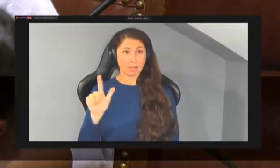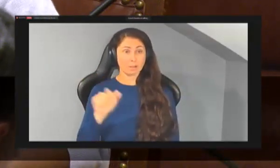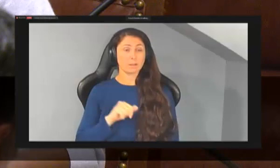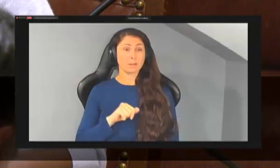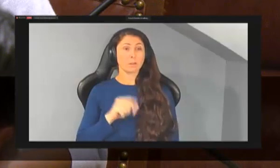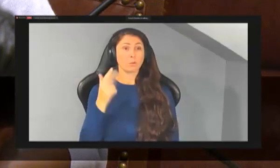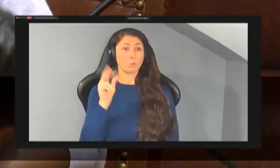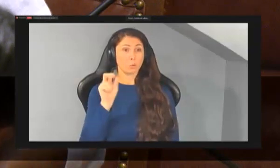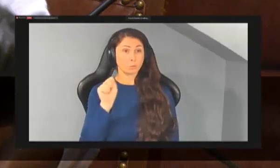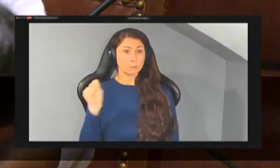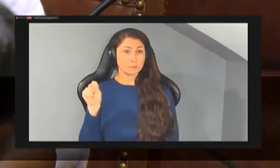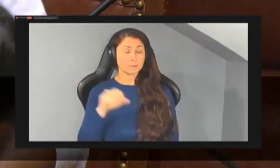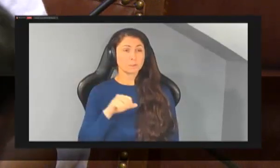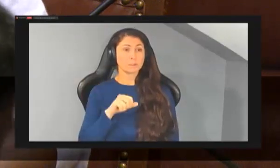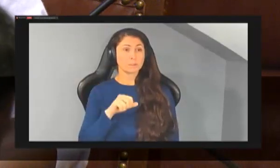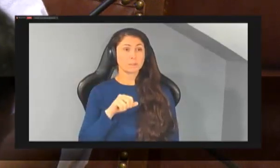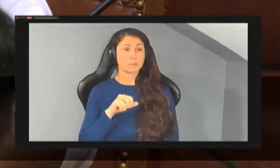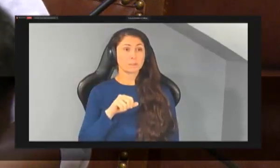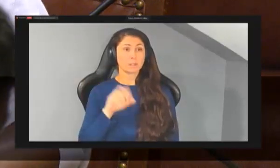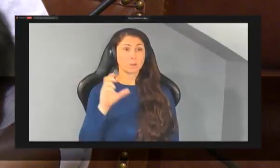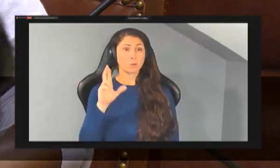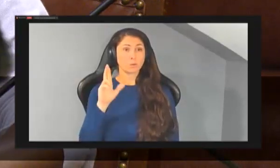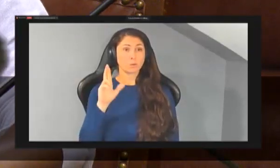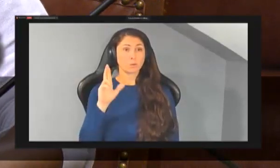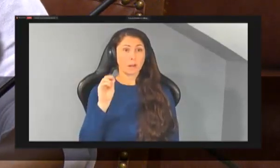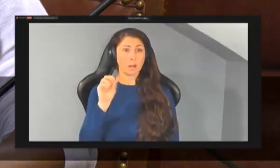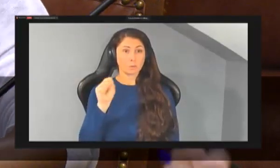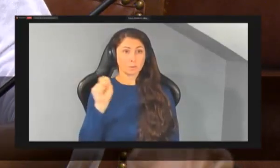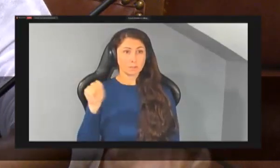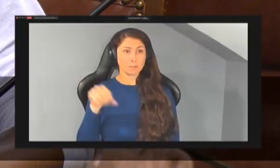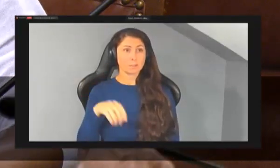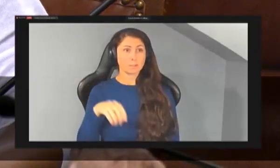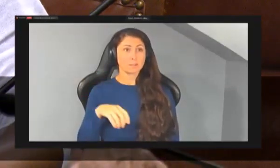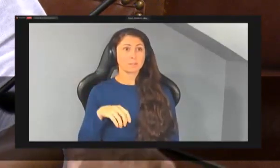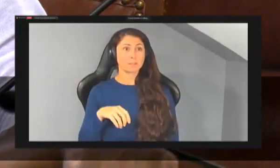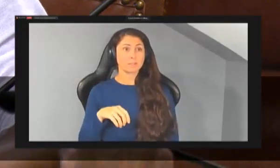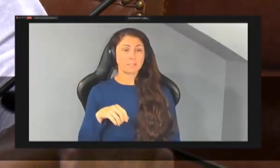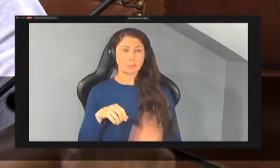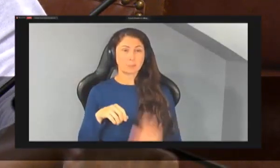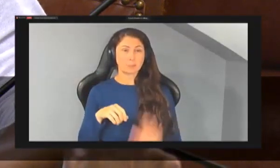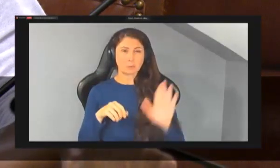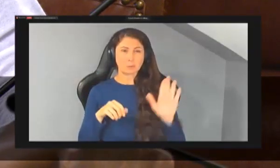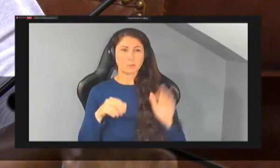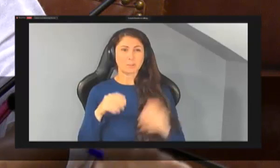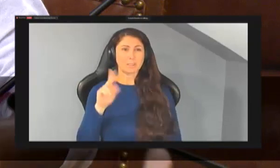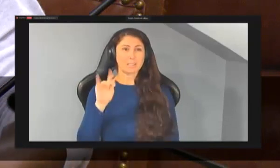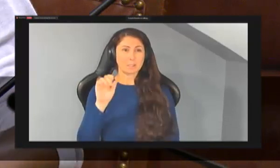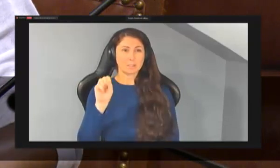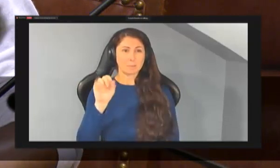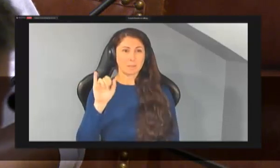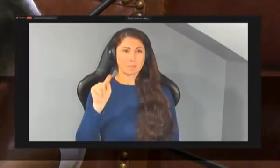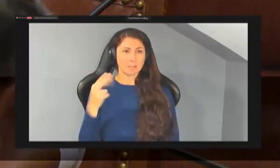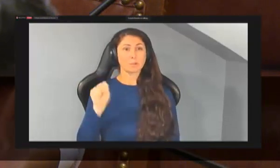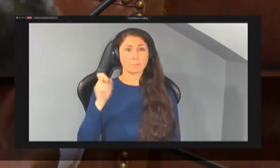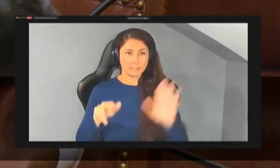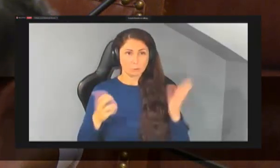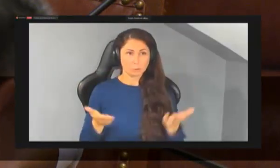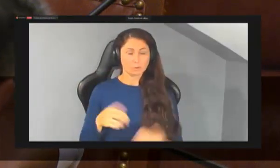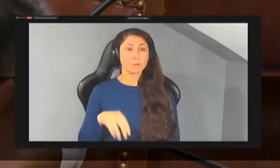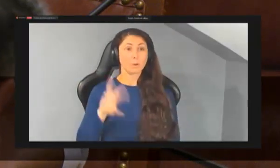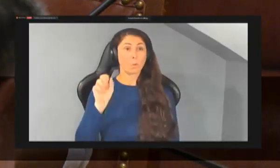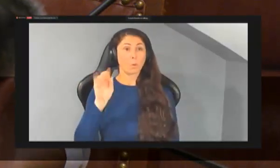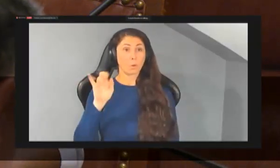Gross, Mr. Kraus. Here. Mrs. Kiel Smith, Mrs. Strasburger. Here. Mrs. Warwick.